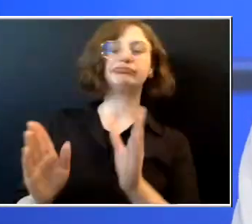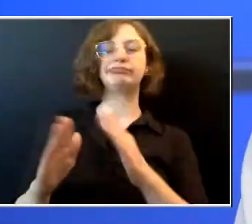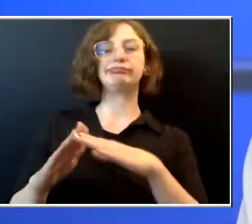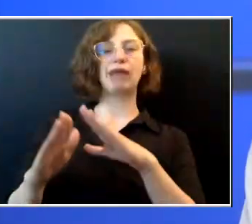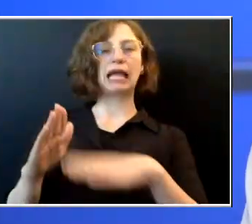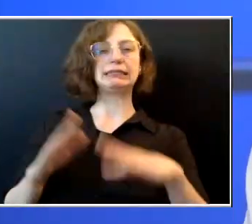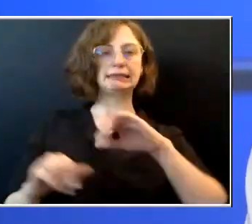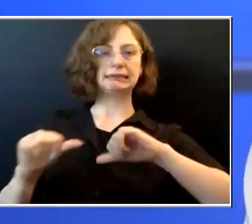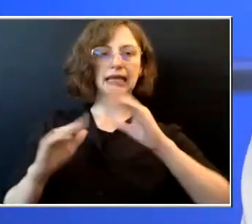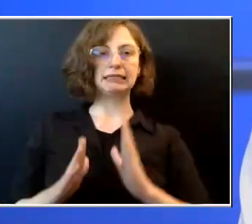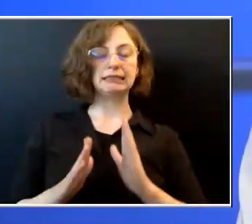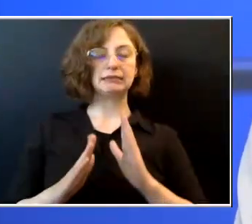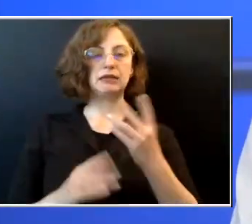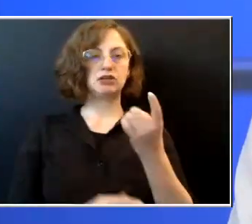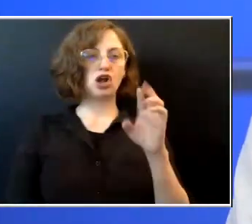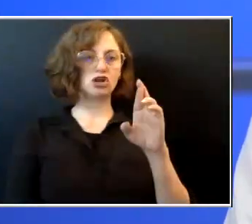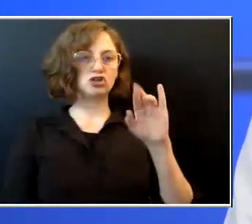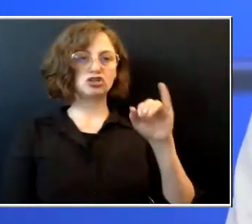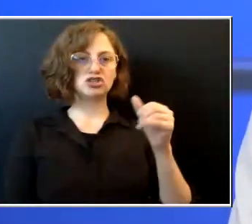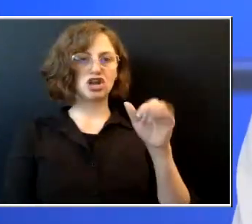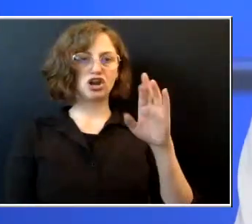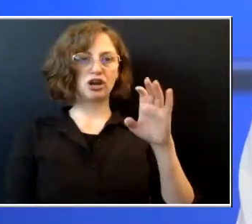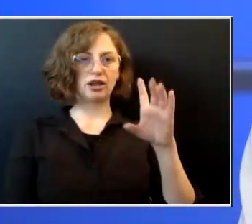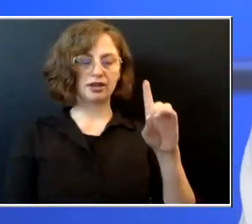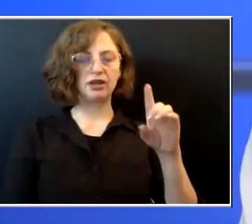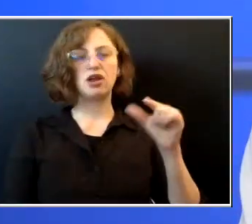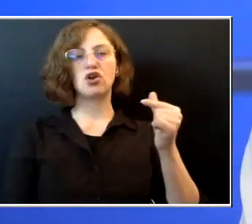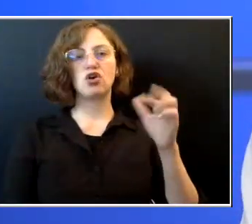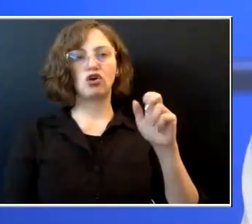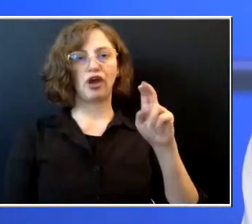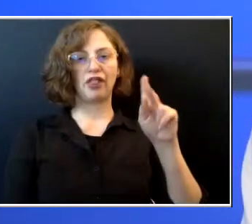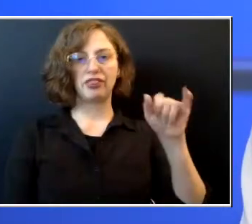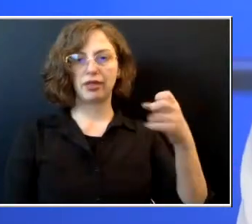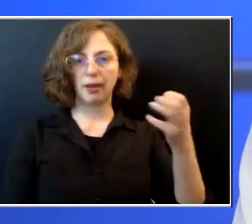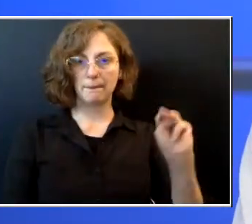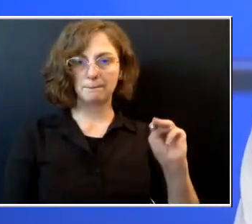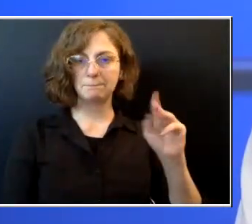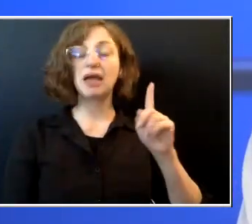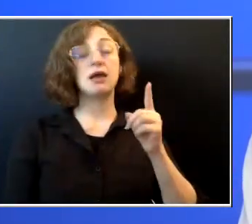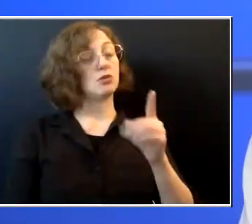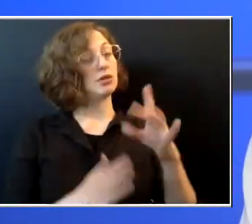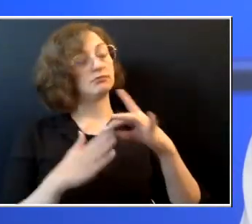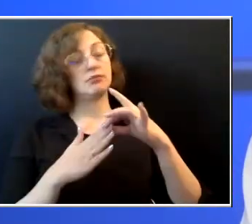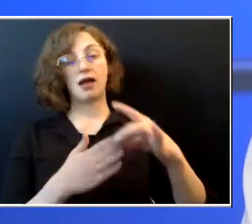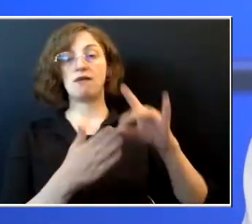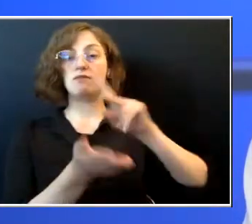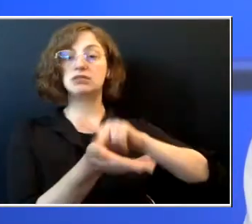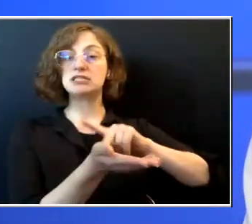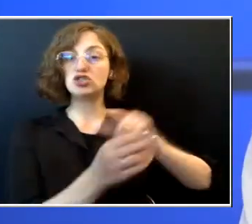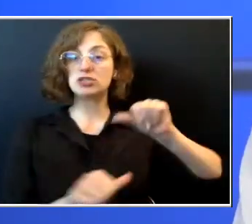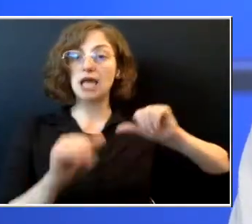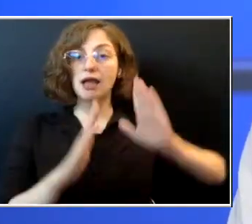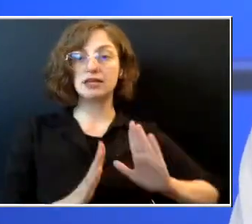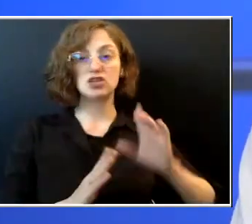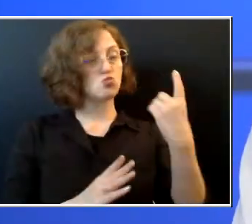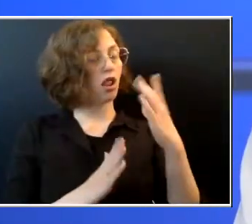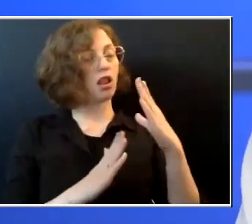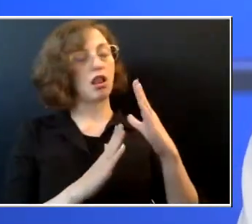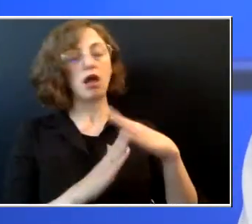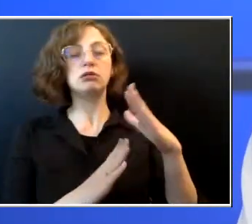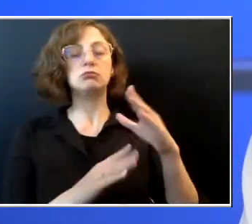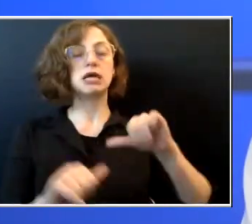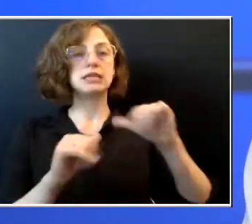really the father of the physician scientists here. He did amazing He's work. one of the most noted scientists in our community studying